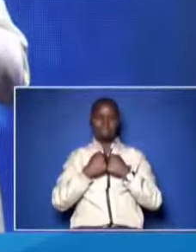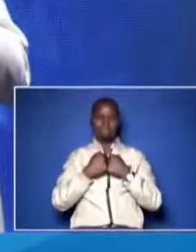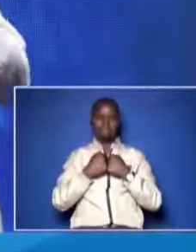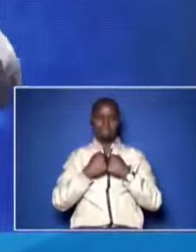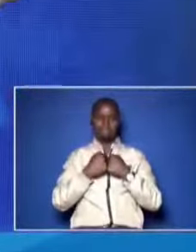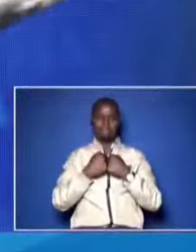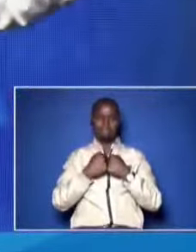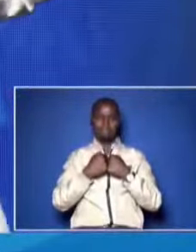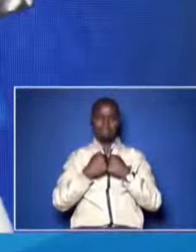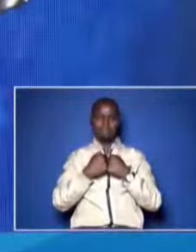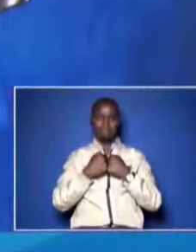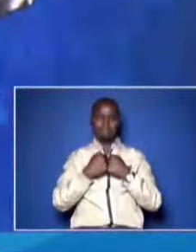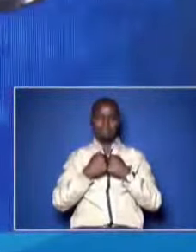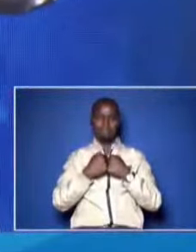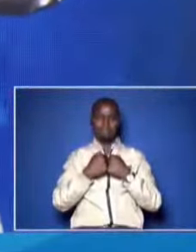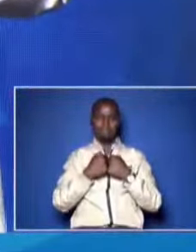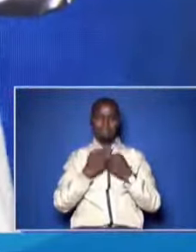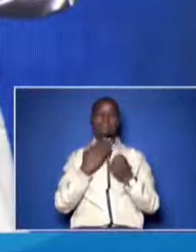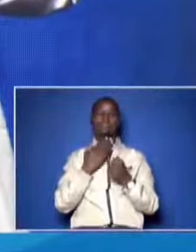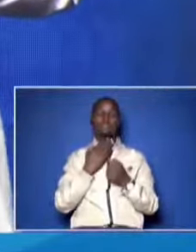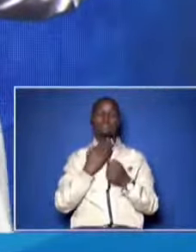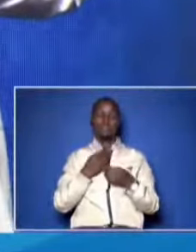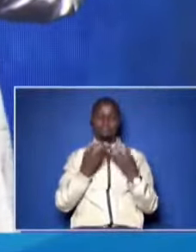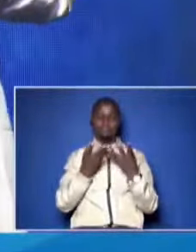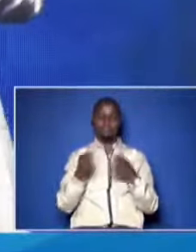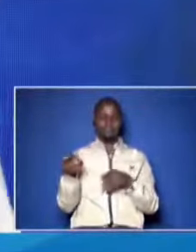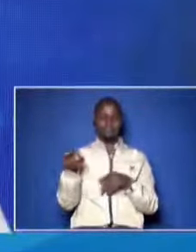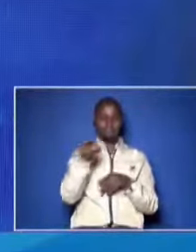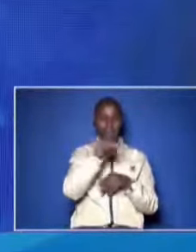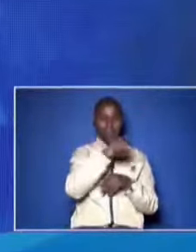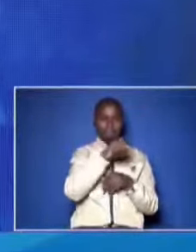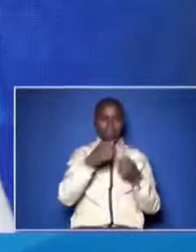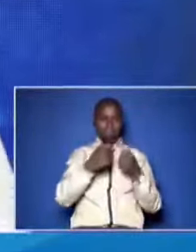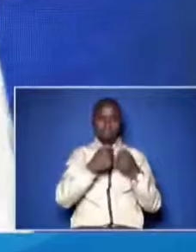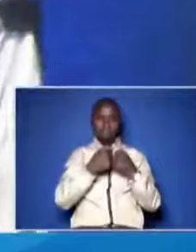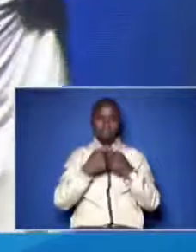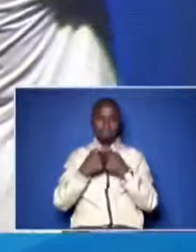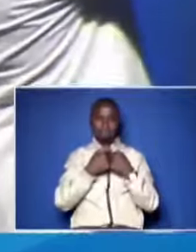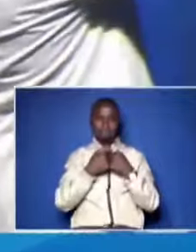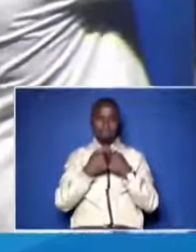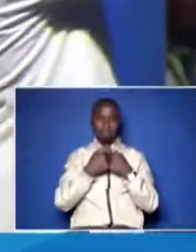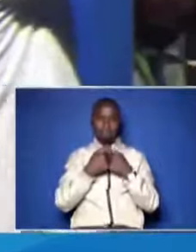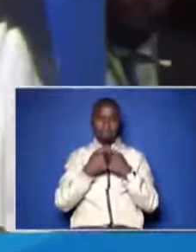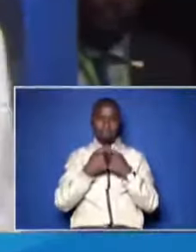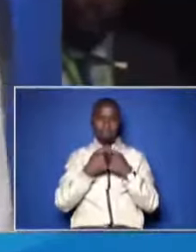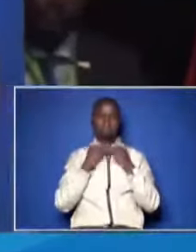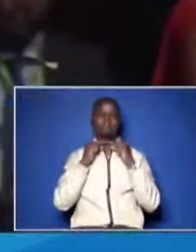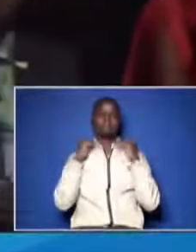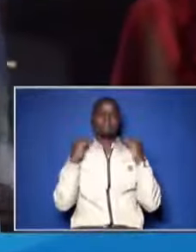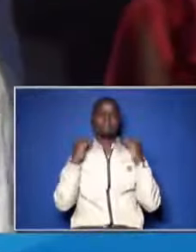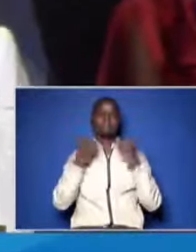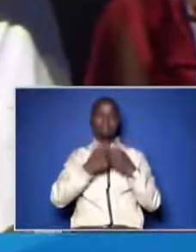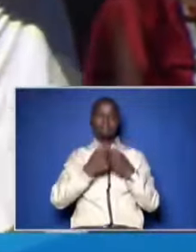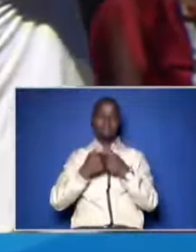challenge I'm going to give you a challenge I'm going to give you pastors a